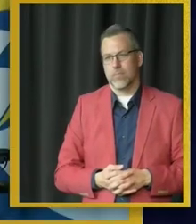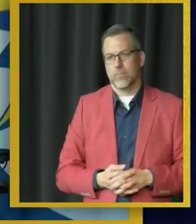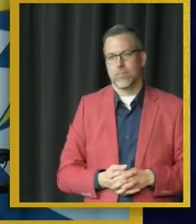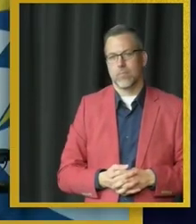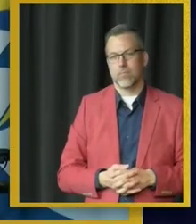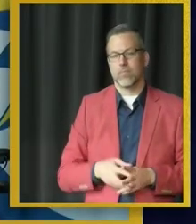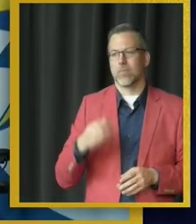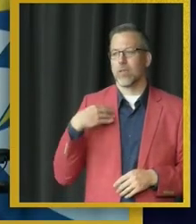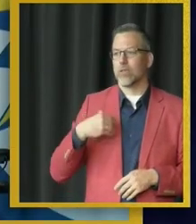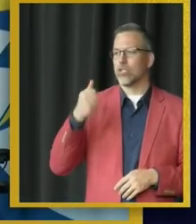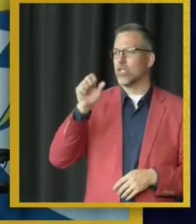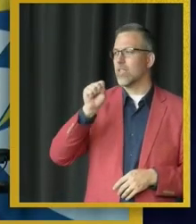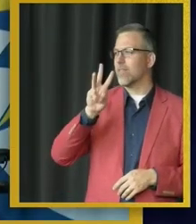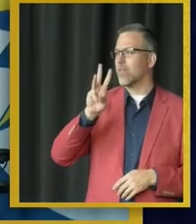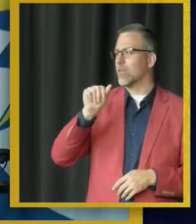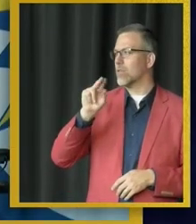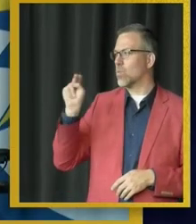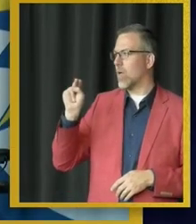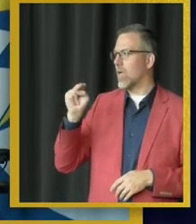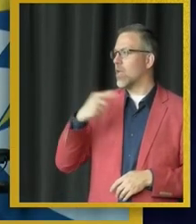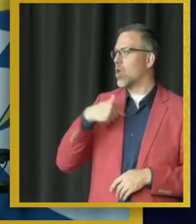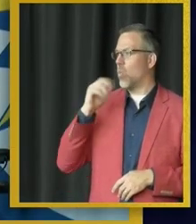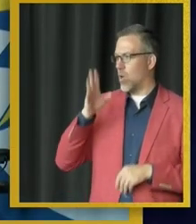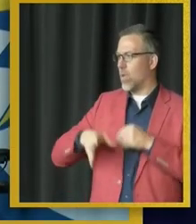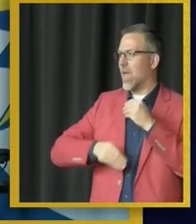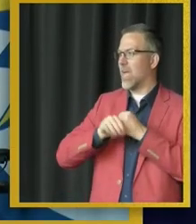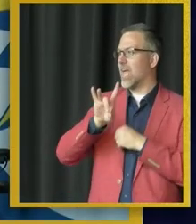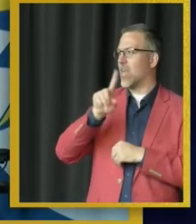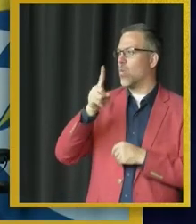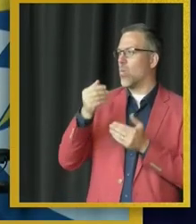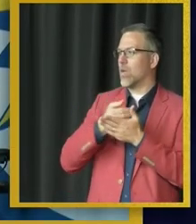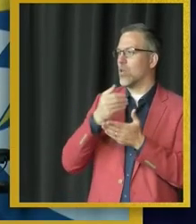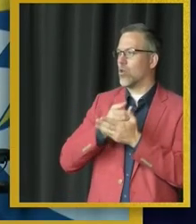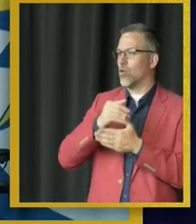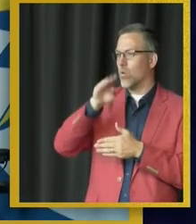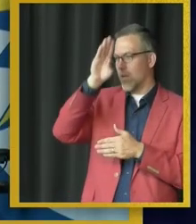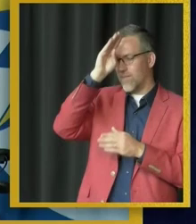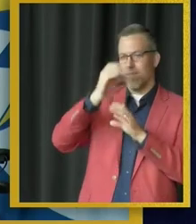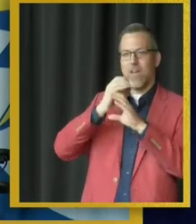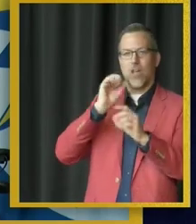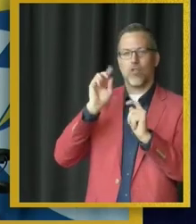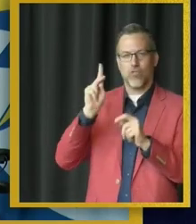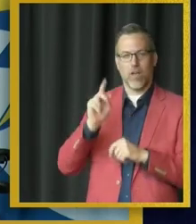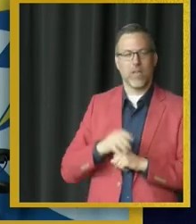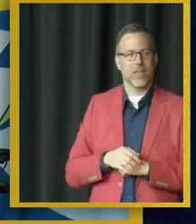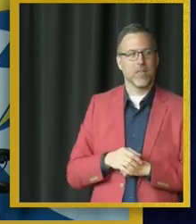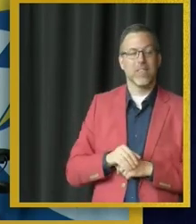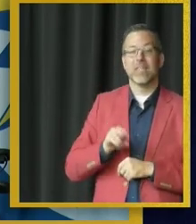And Chief Swan, we're adding 81 new fire trucks and ambulances,